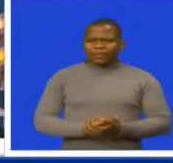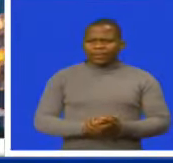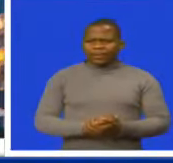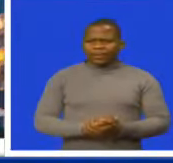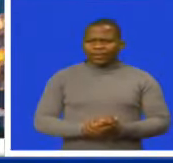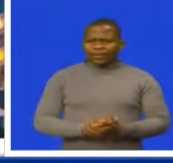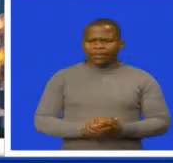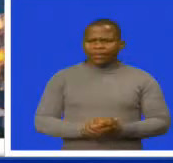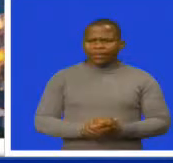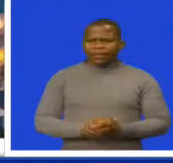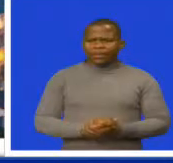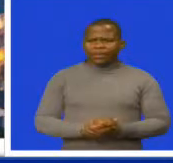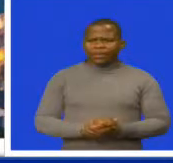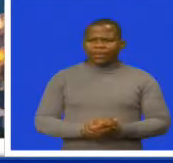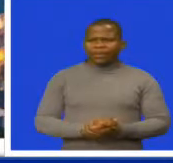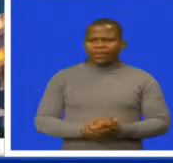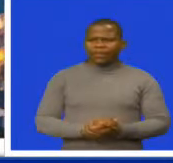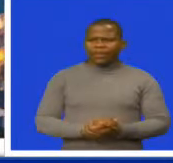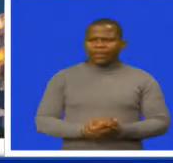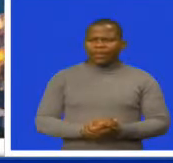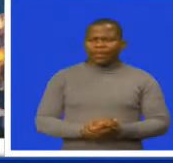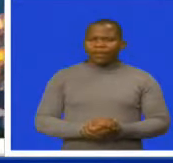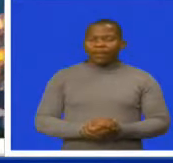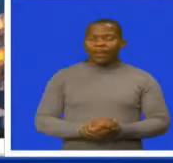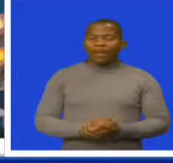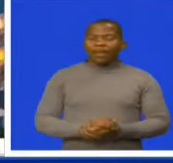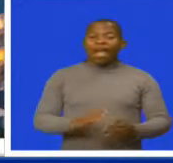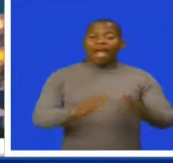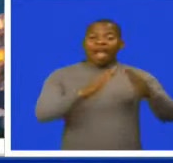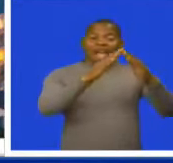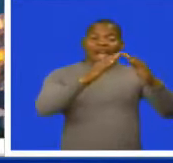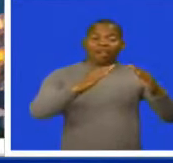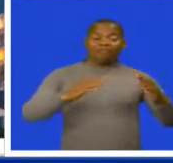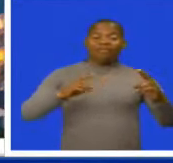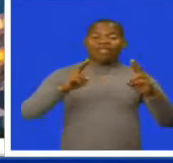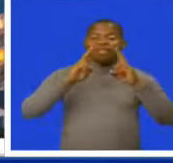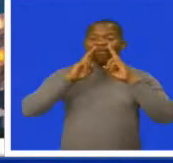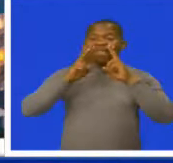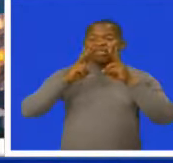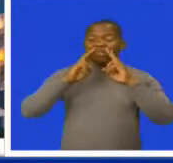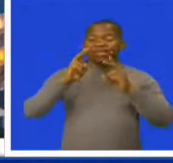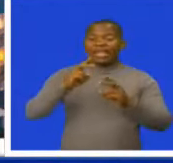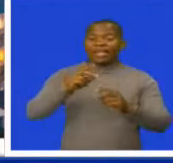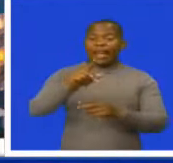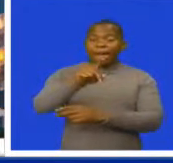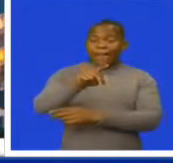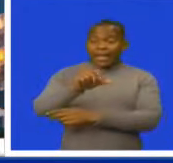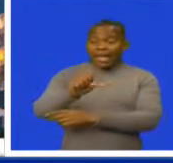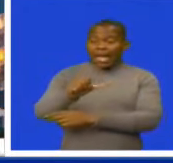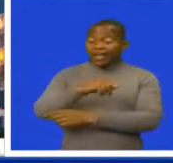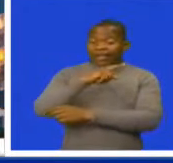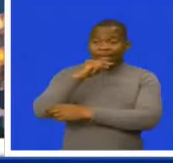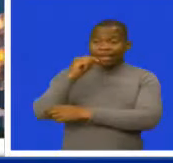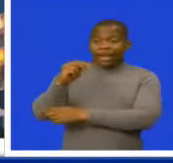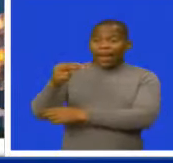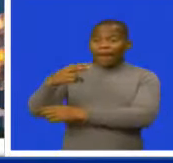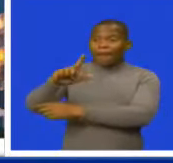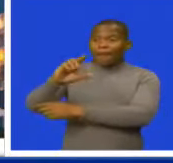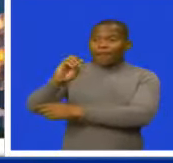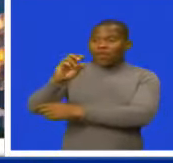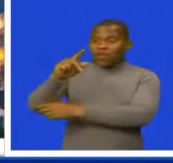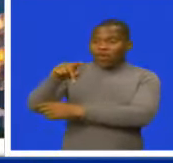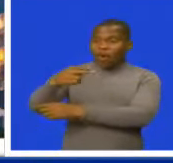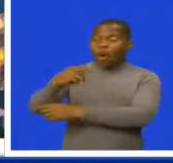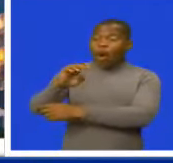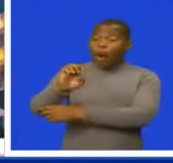Maphalane lomkhulu etikolo tekuvakasha John Hlophe sekukhutsateke sive sasesiphofaneni kuthi sigcine sihlobile.